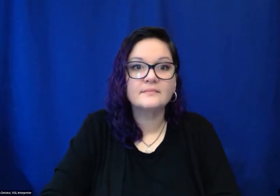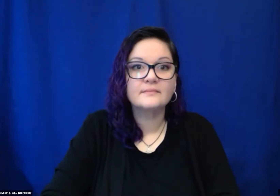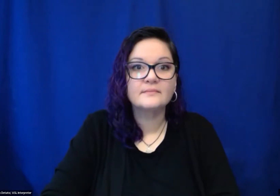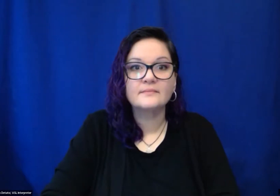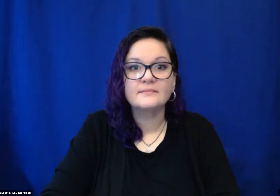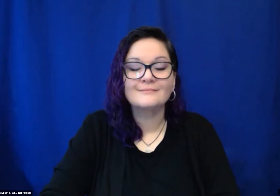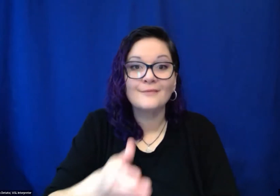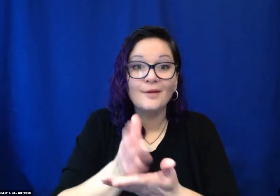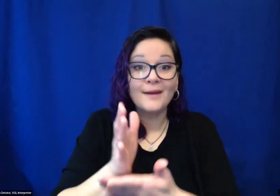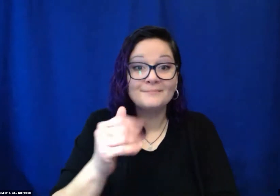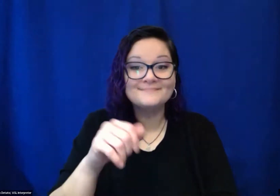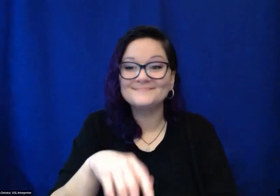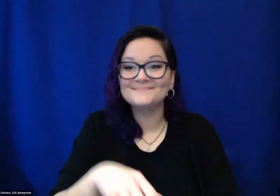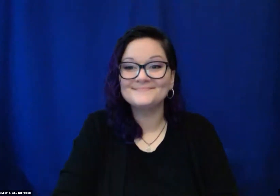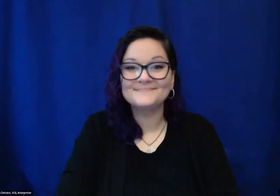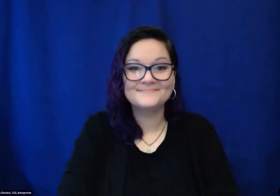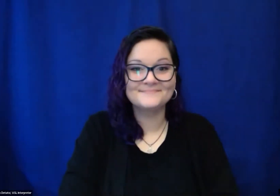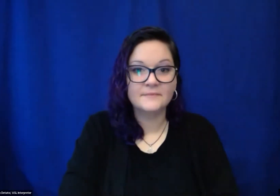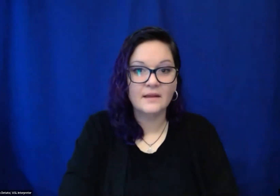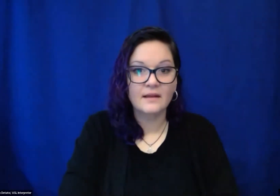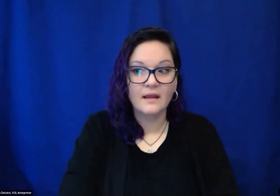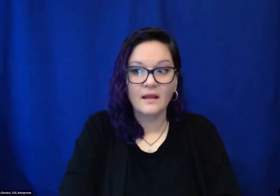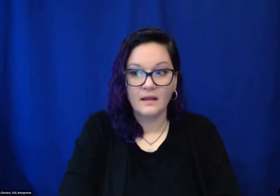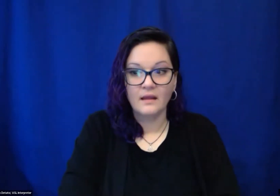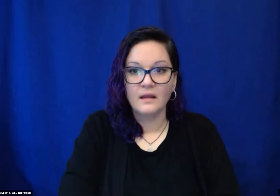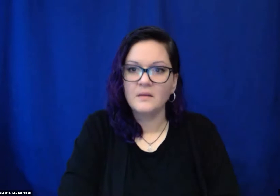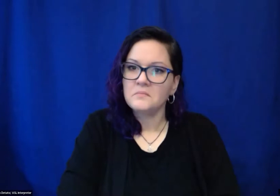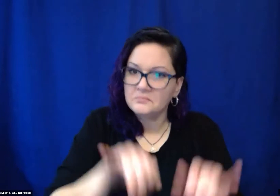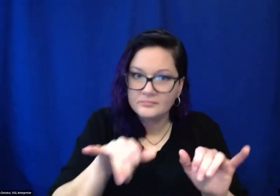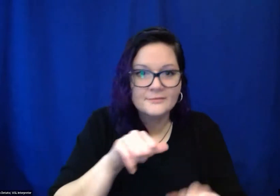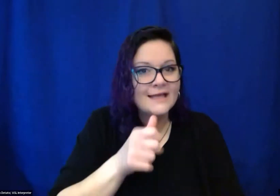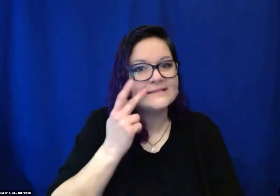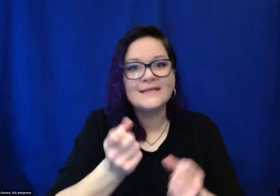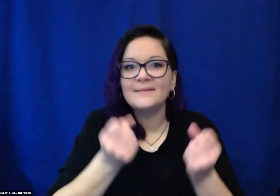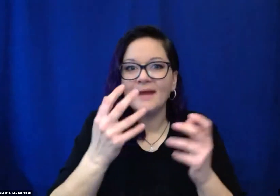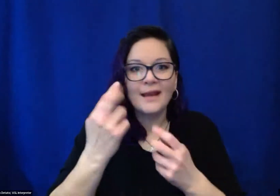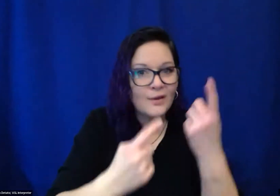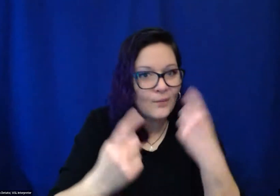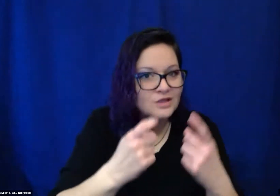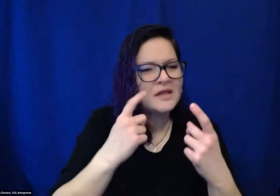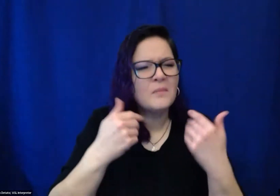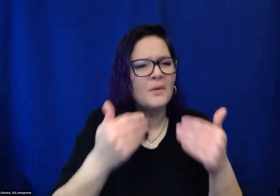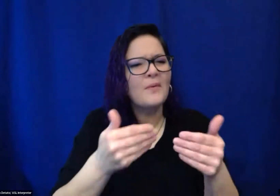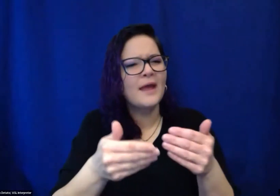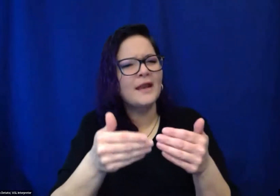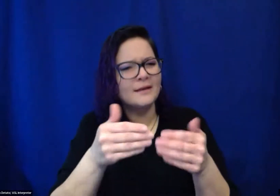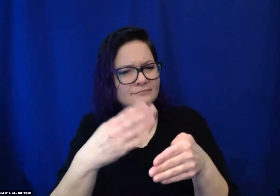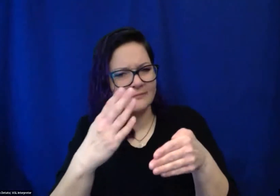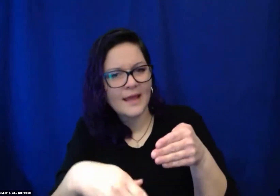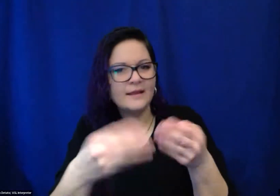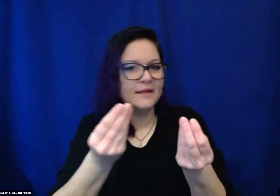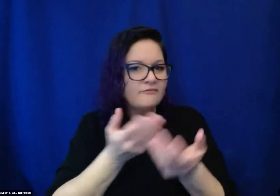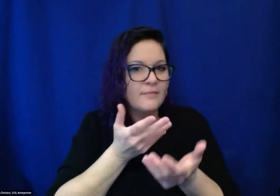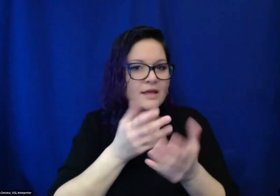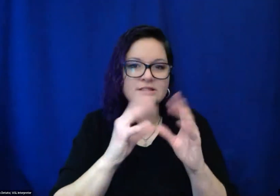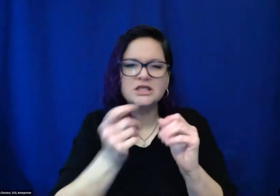All right, well, not seeing so many questions. I think we could end this information session a